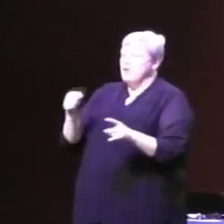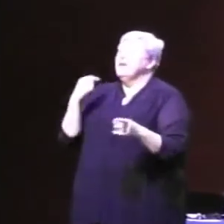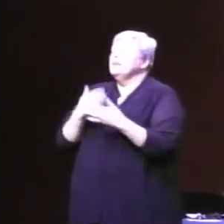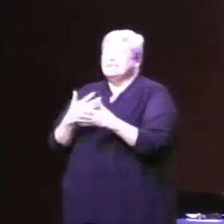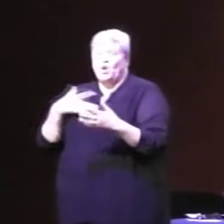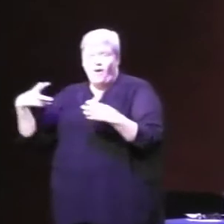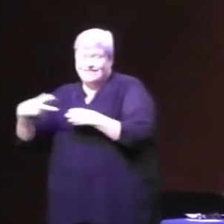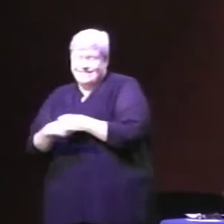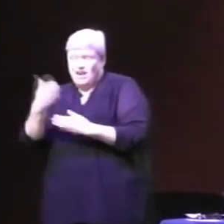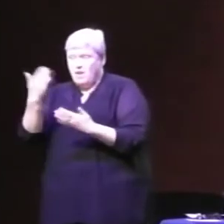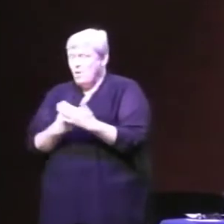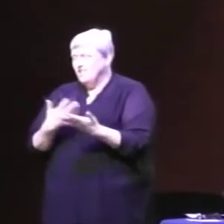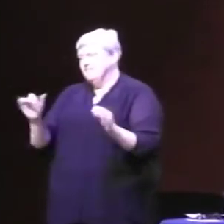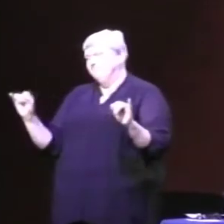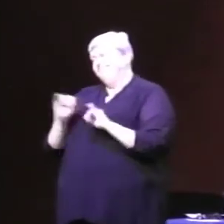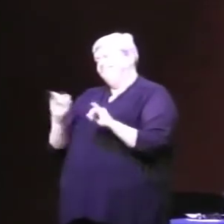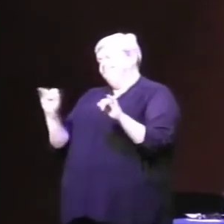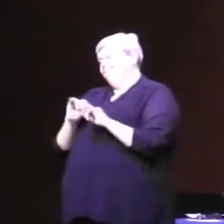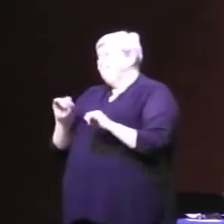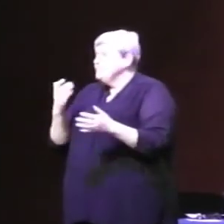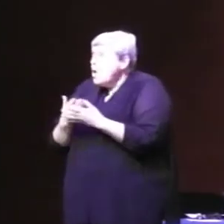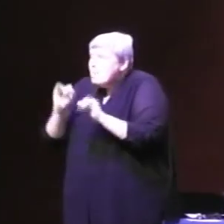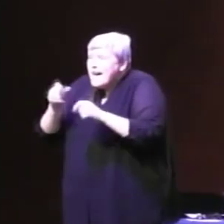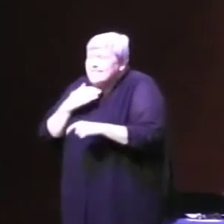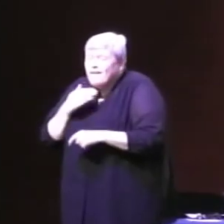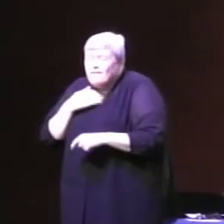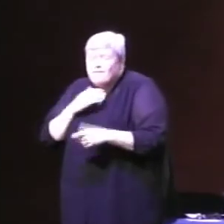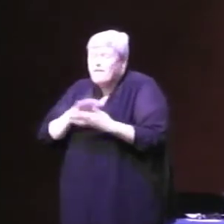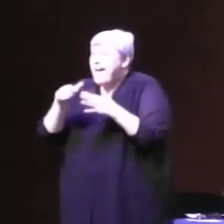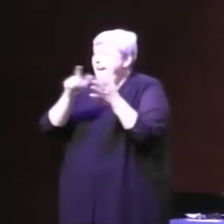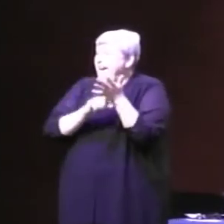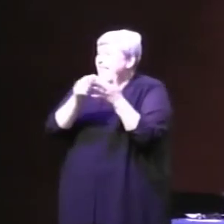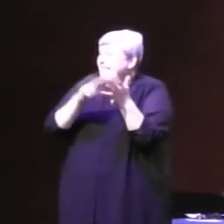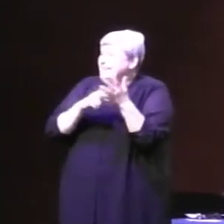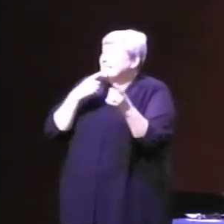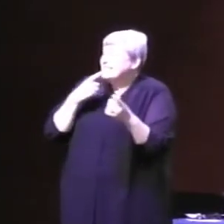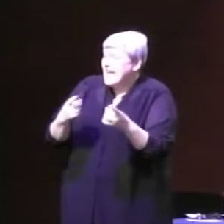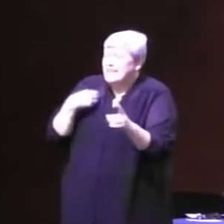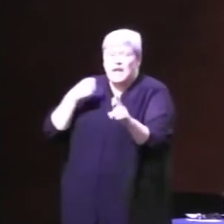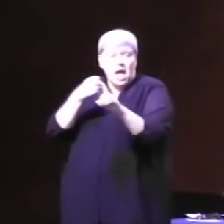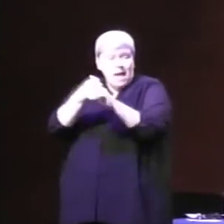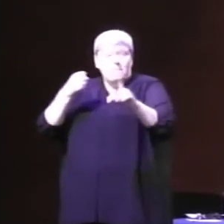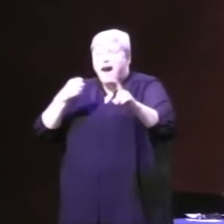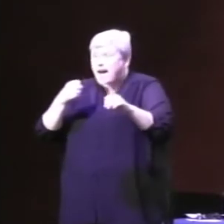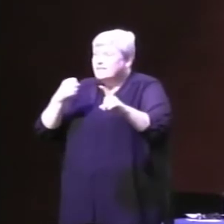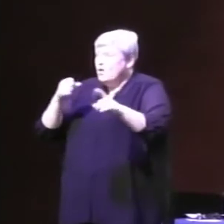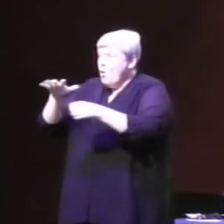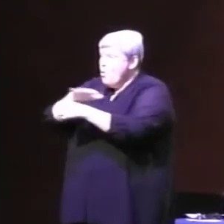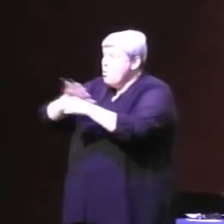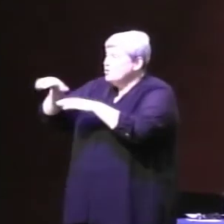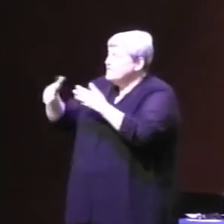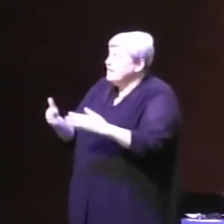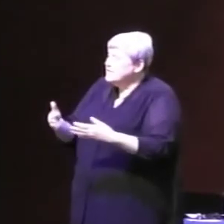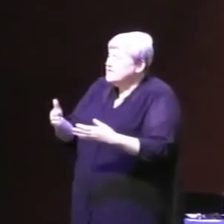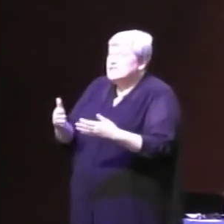Tory government are a disaster. It's bad enough, as Helen pointed out, the impacts of austerity in local services, from increases